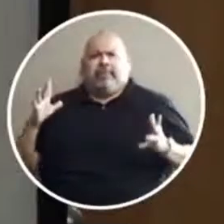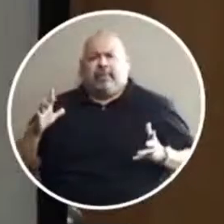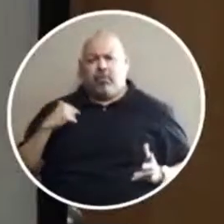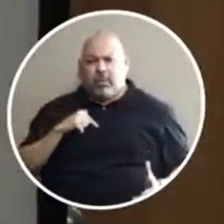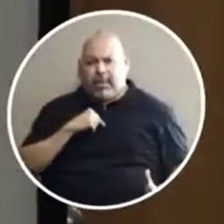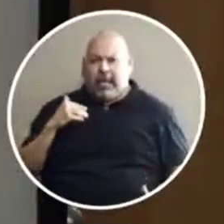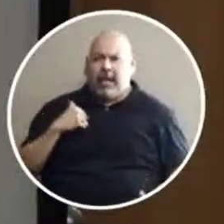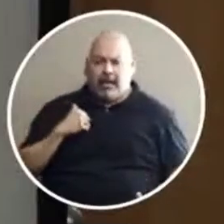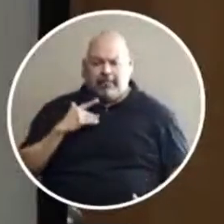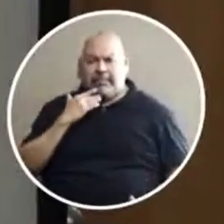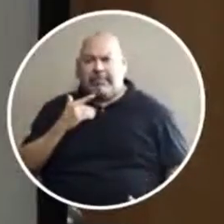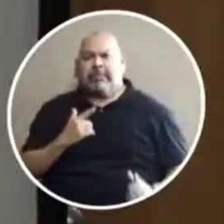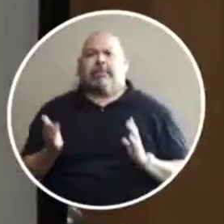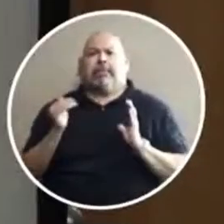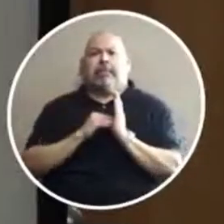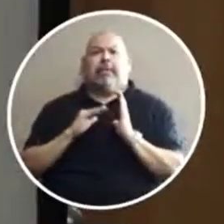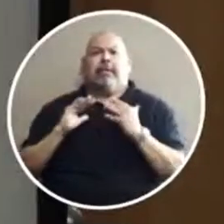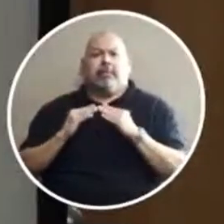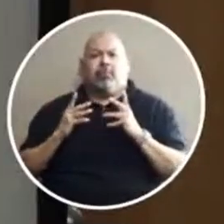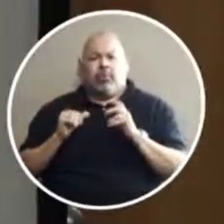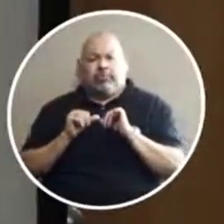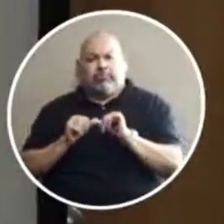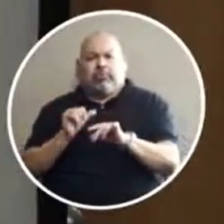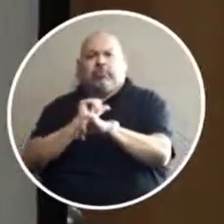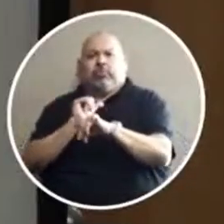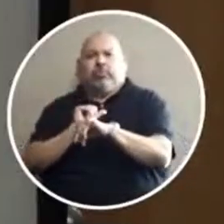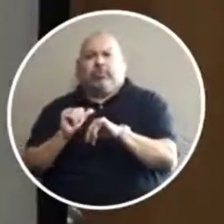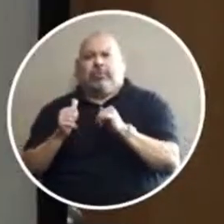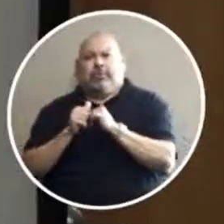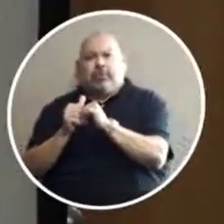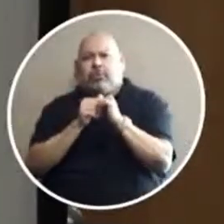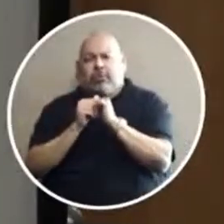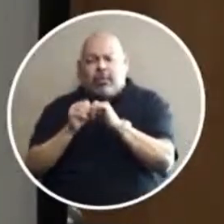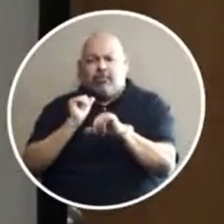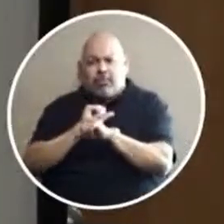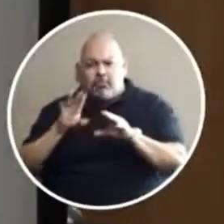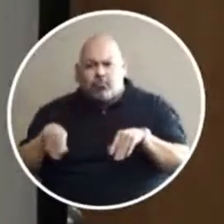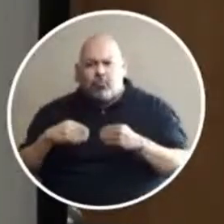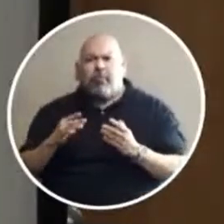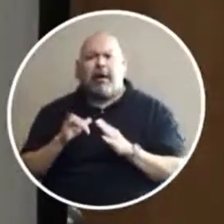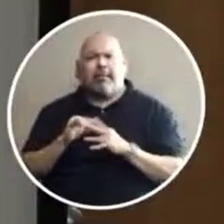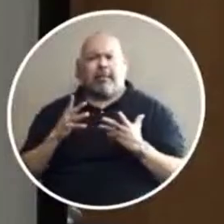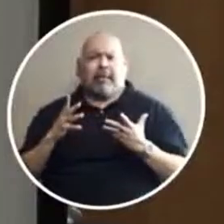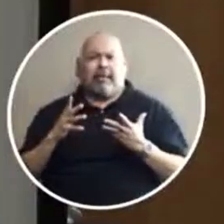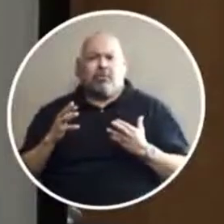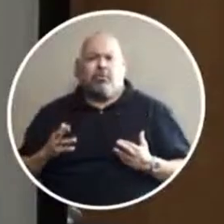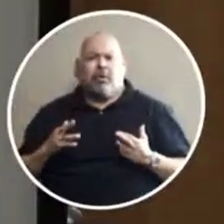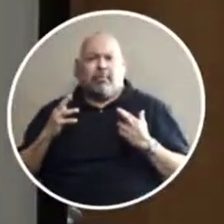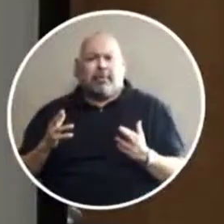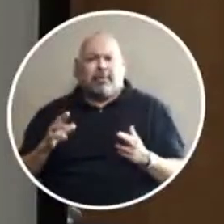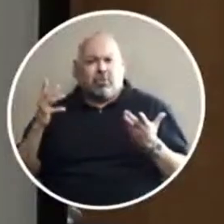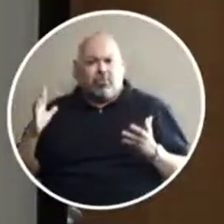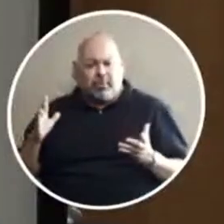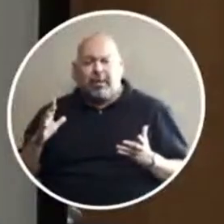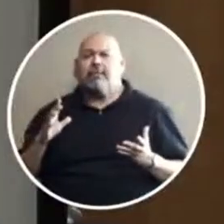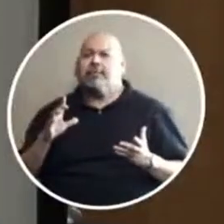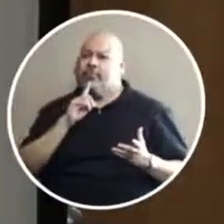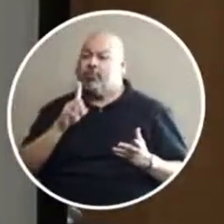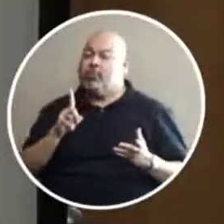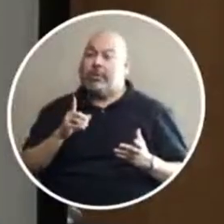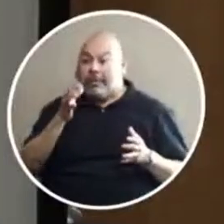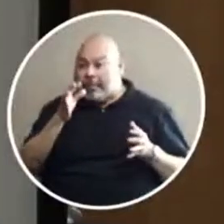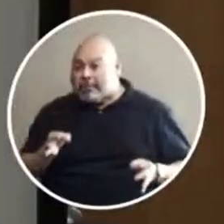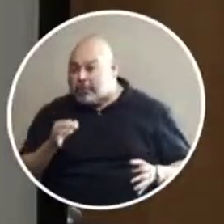we have reiterated our commitment to continue working with them and continue providing those guidances and recommendations. But it's ultimately